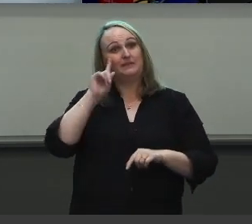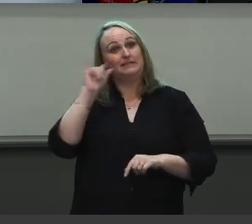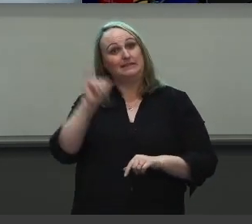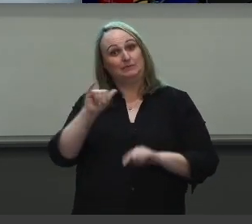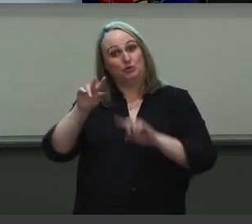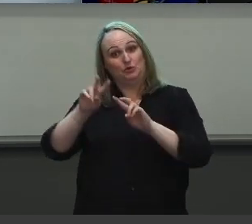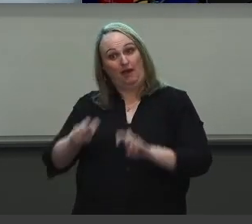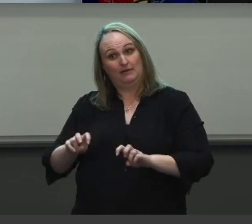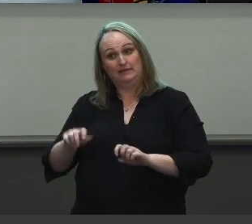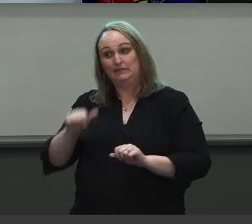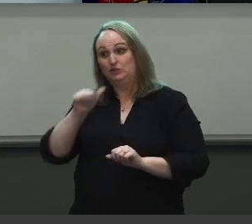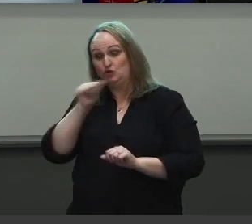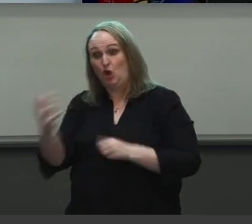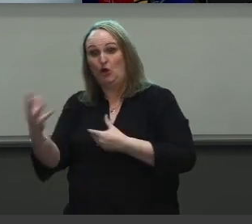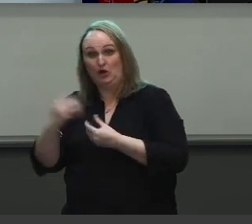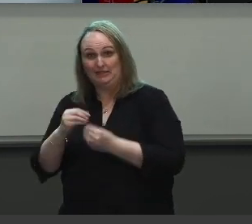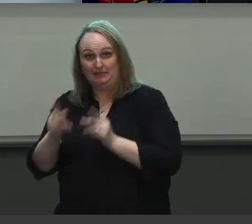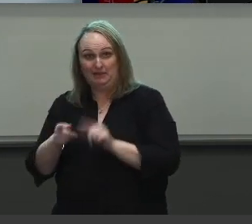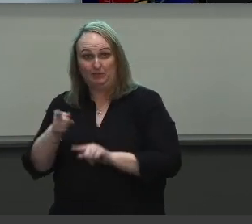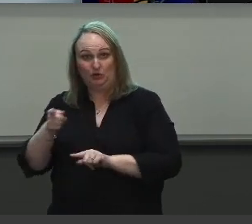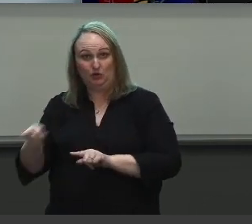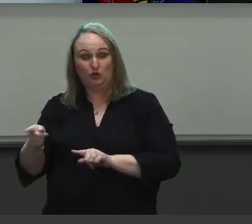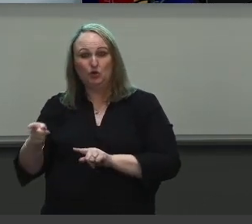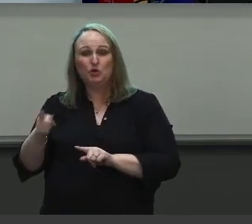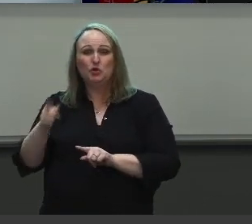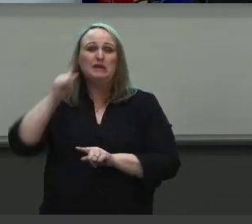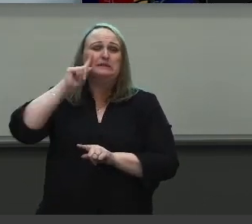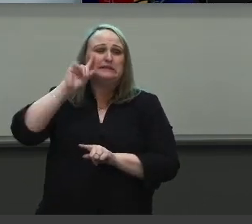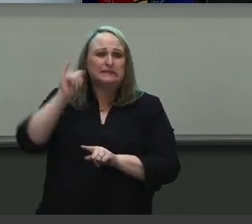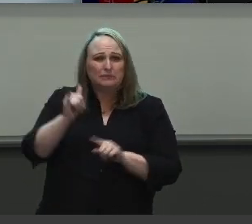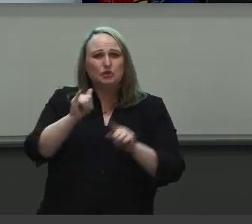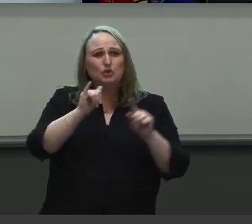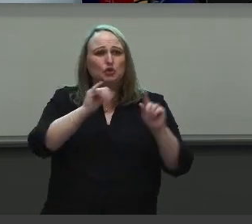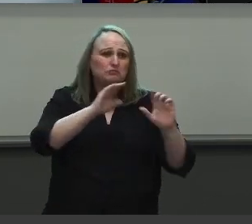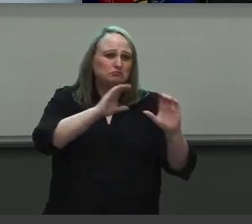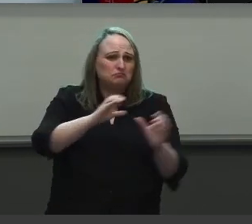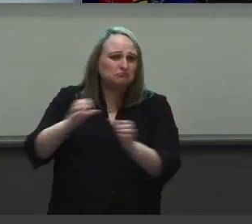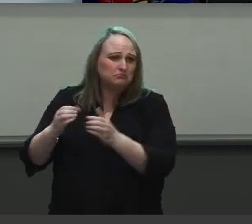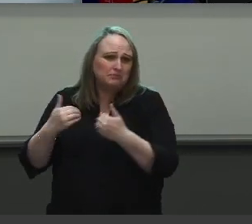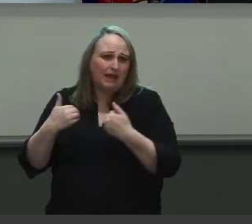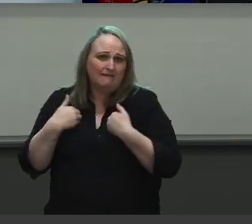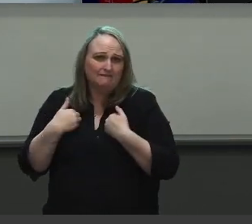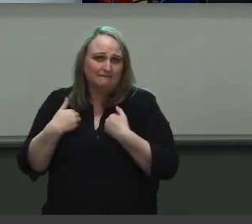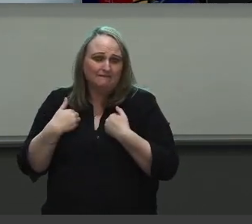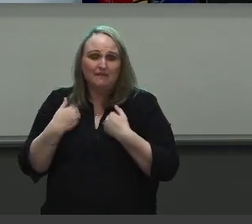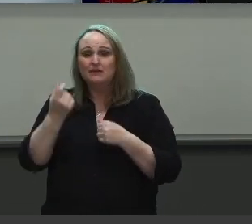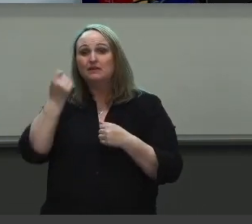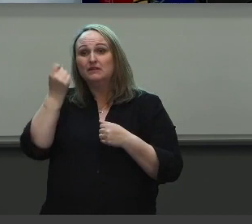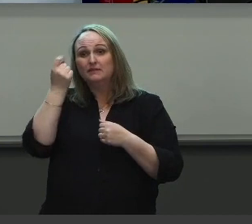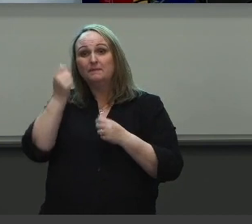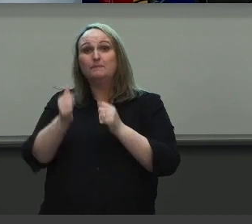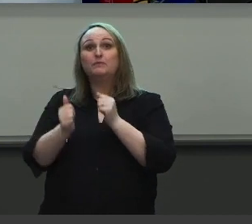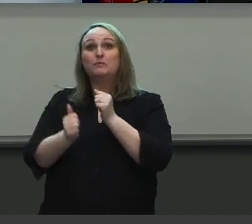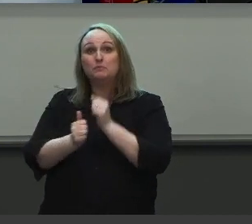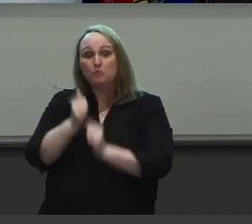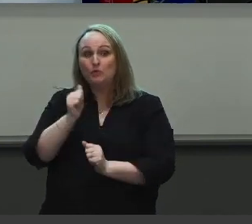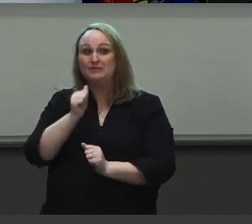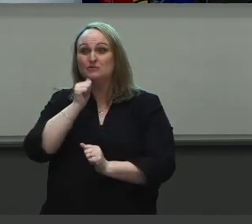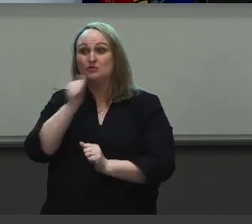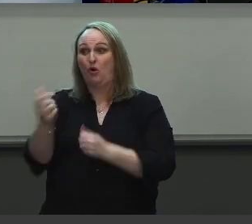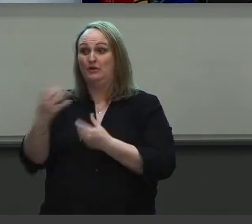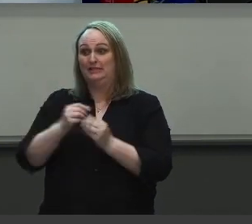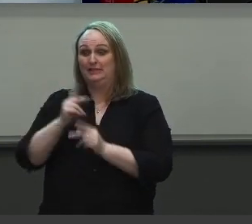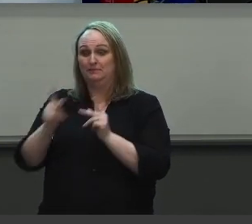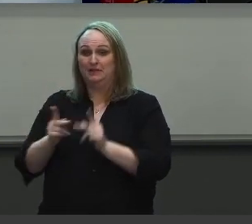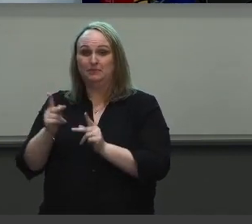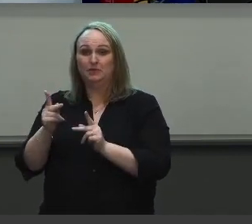people is that similar subtypes appear, but the problem is the majority of the non-autistic people